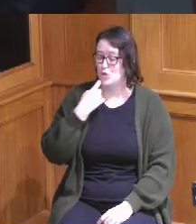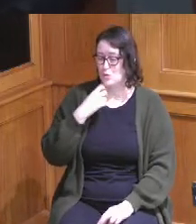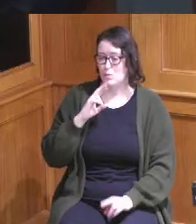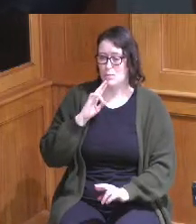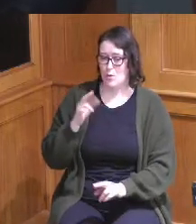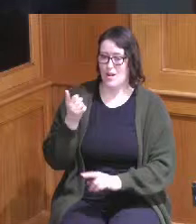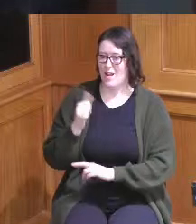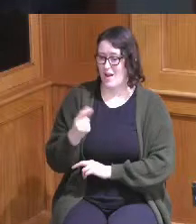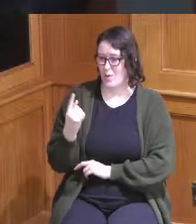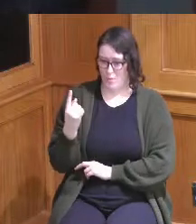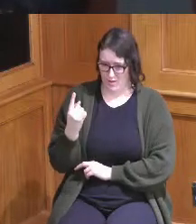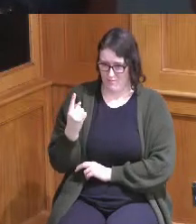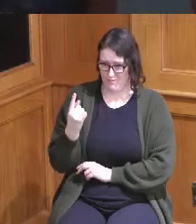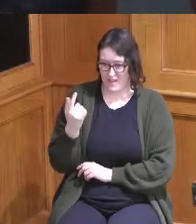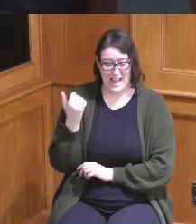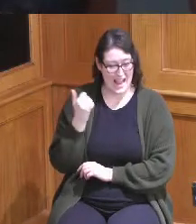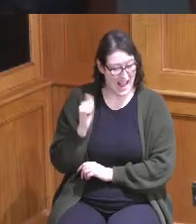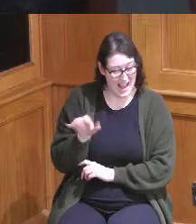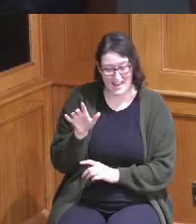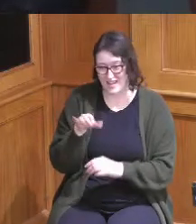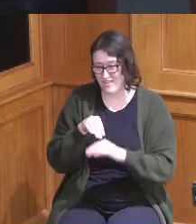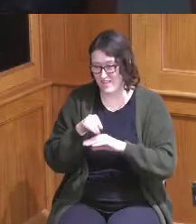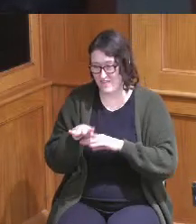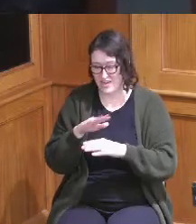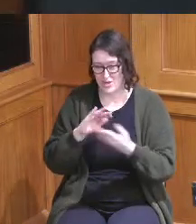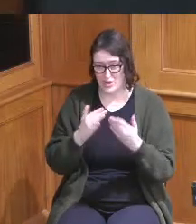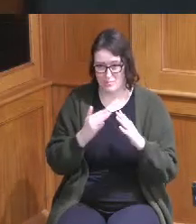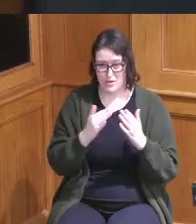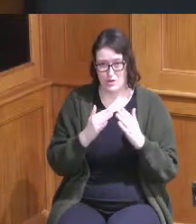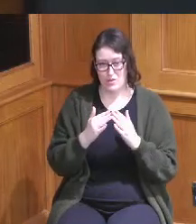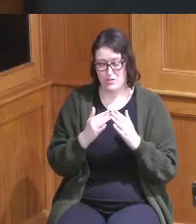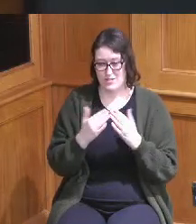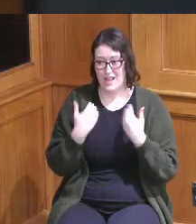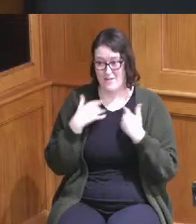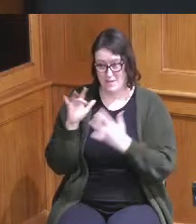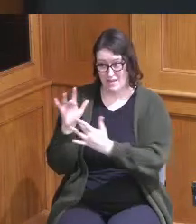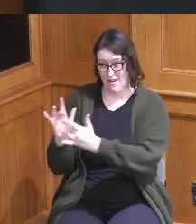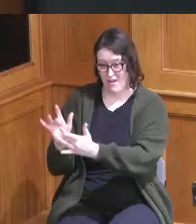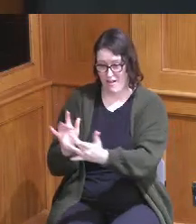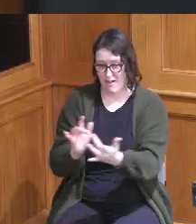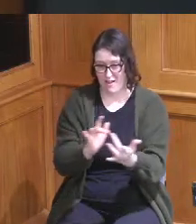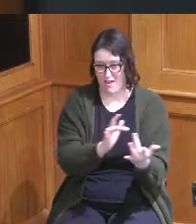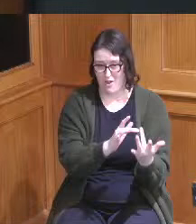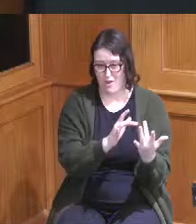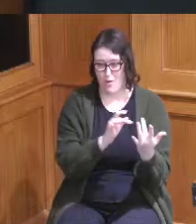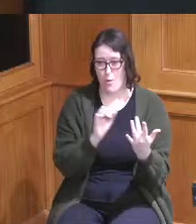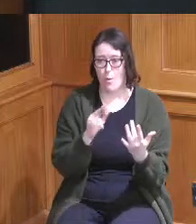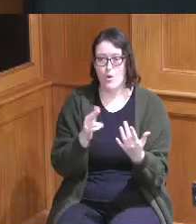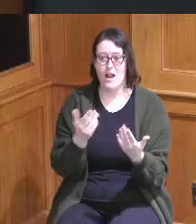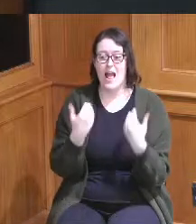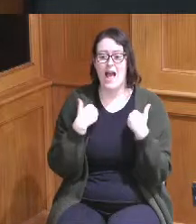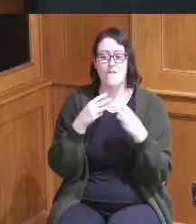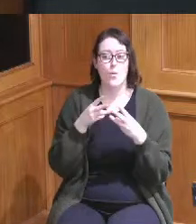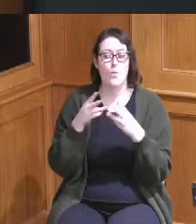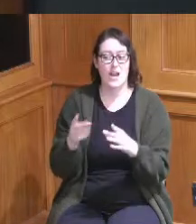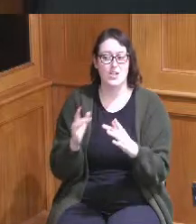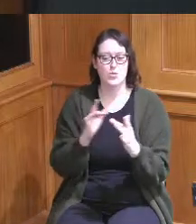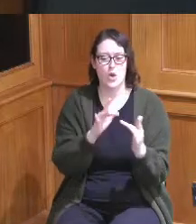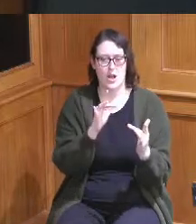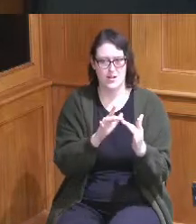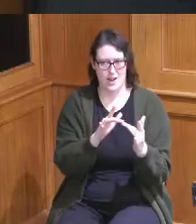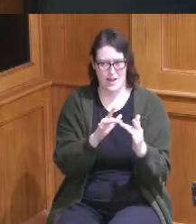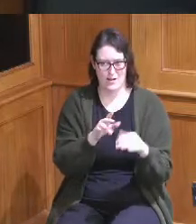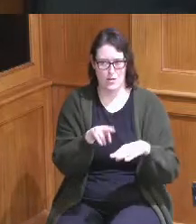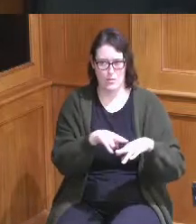that anybody from any of these affected communities have been contacted, or rather have a way to contact someone if they